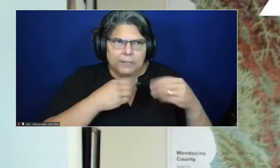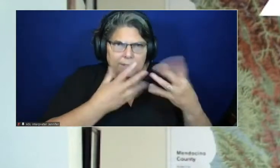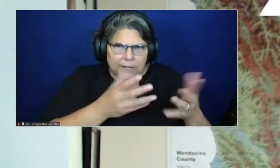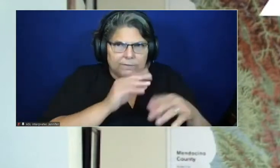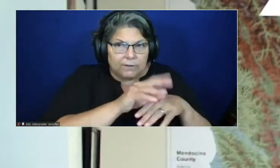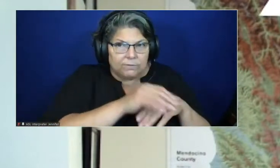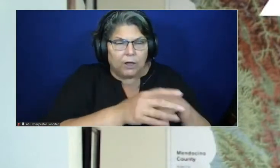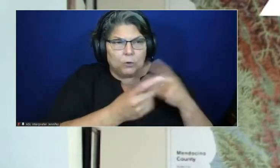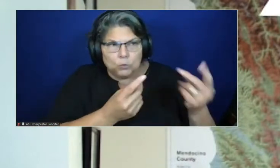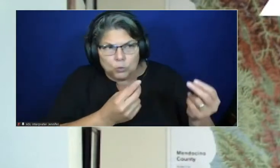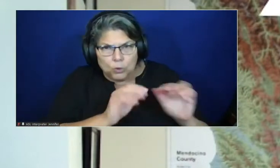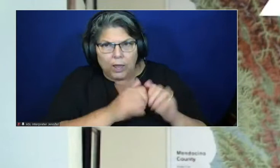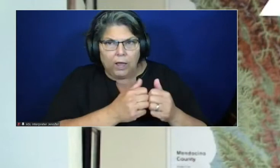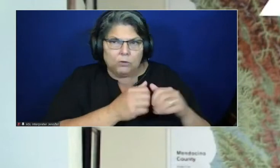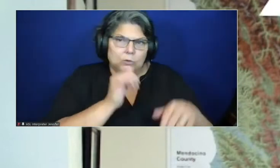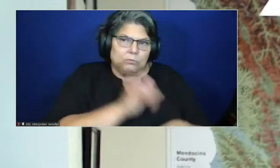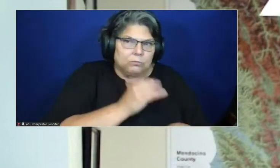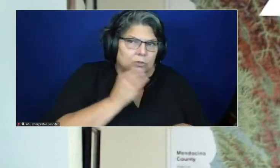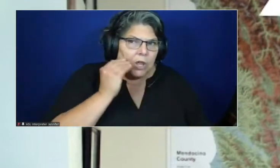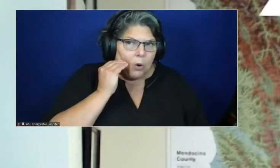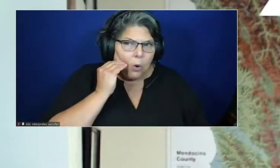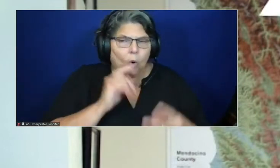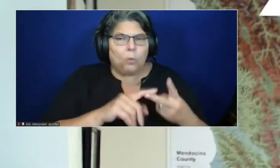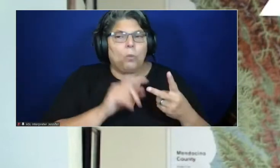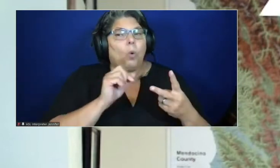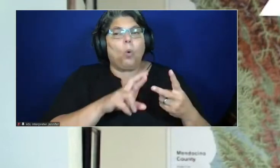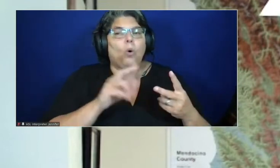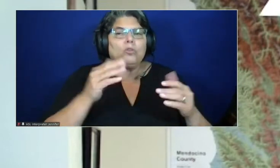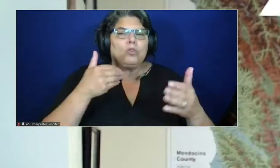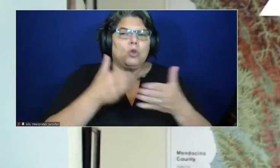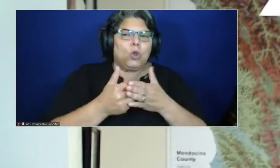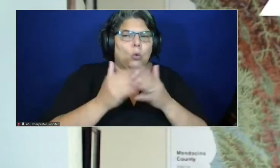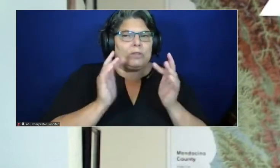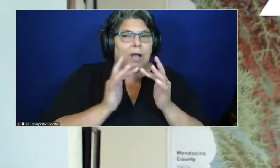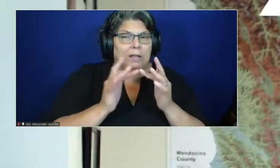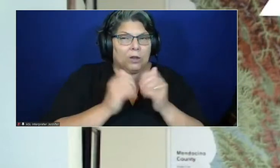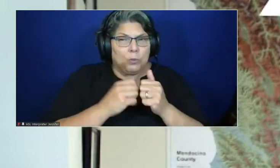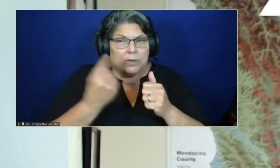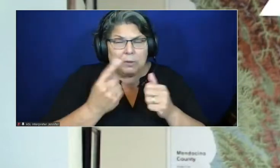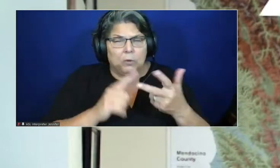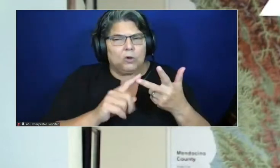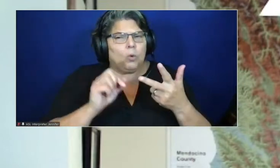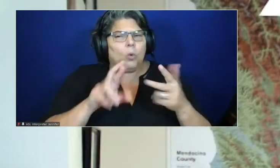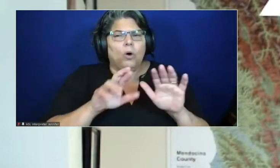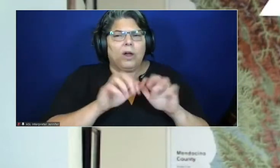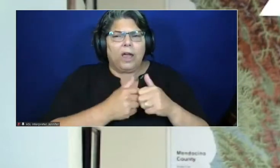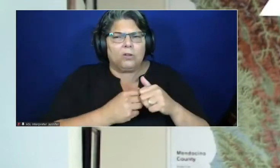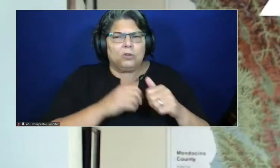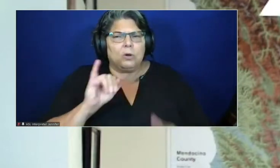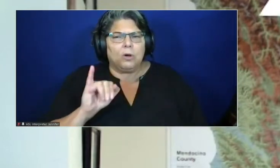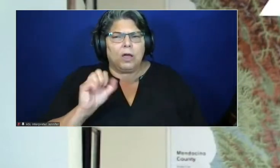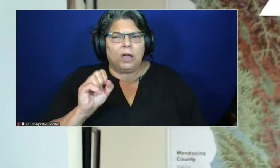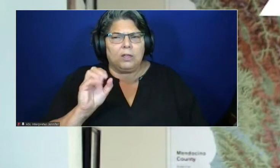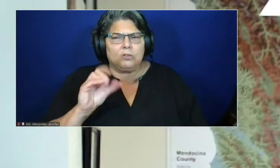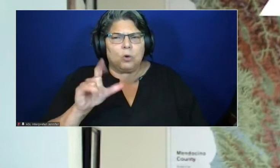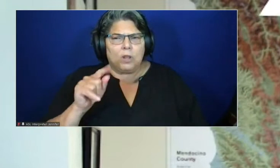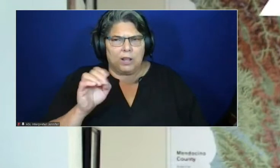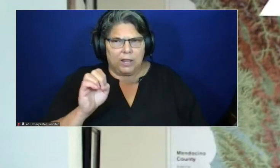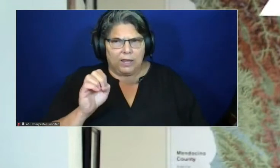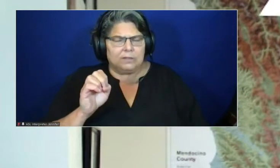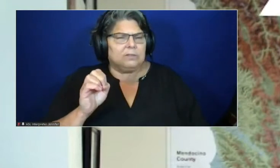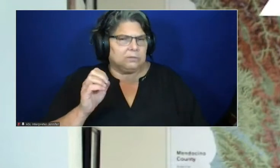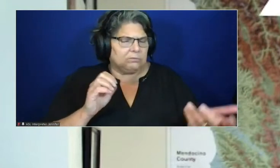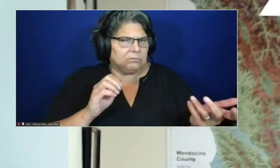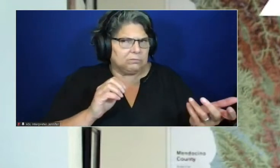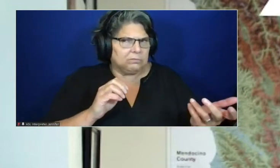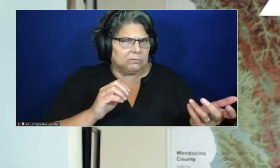about how to either quarantine if they're a close contact, or how to isolate if they're actually the index case,